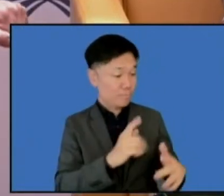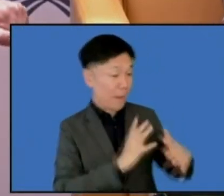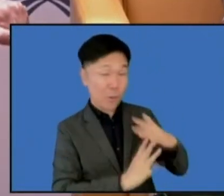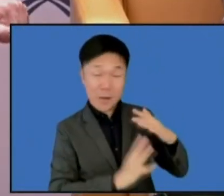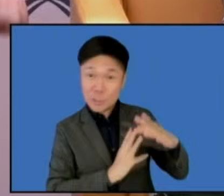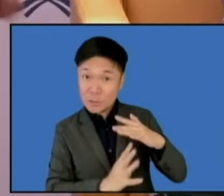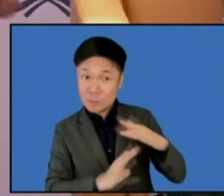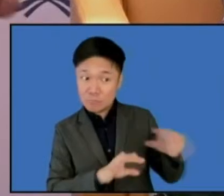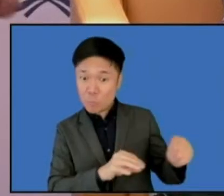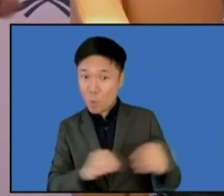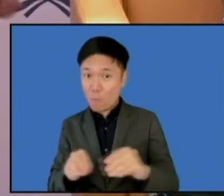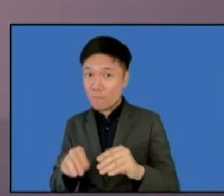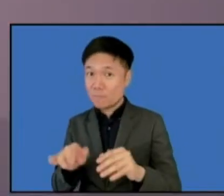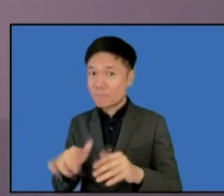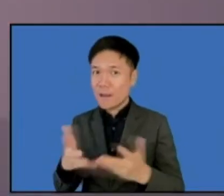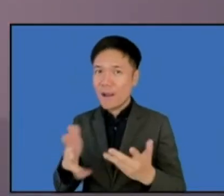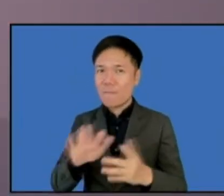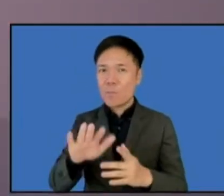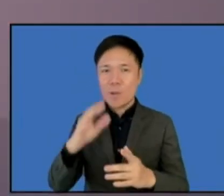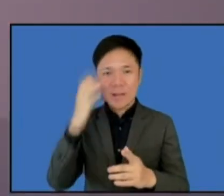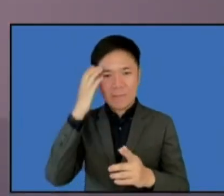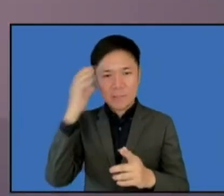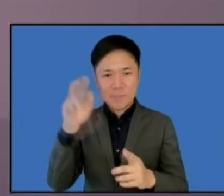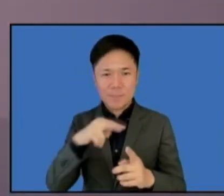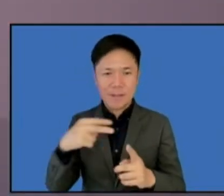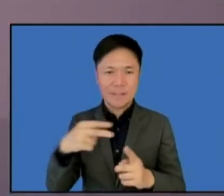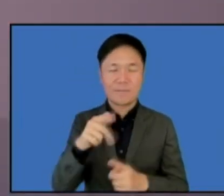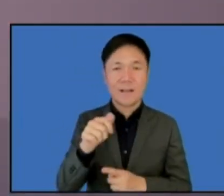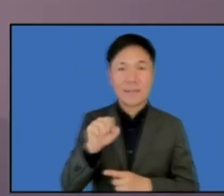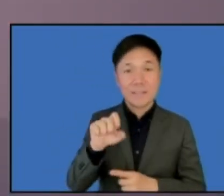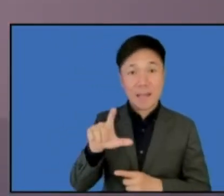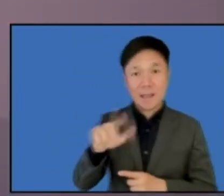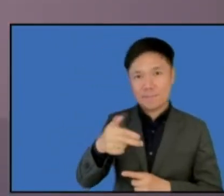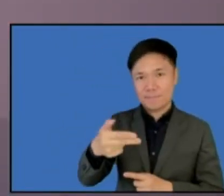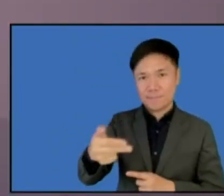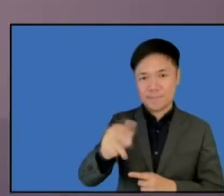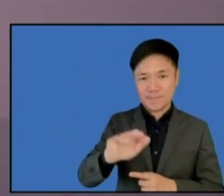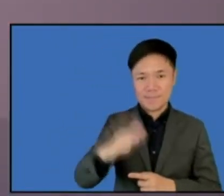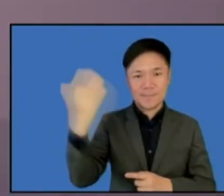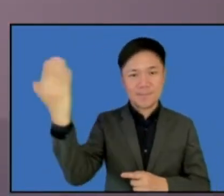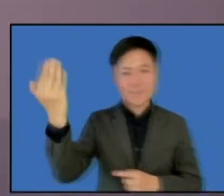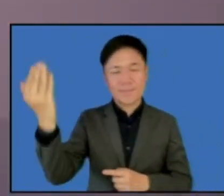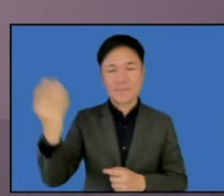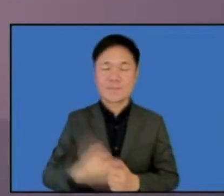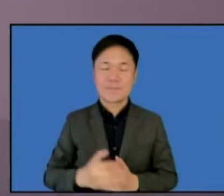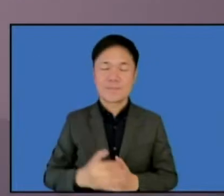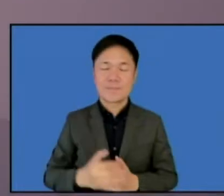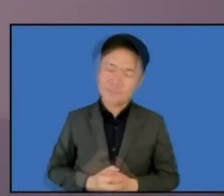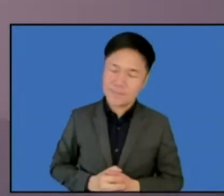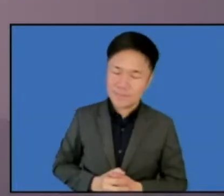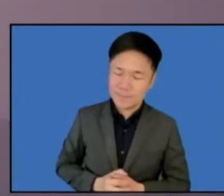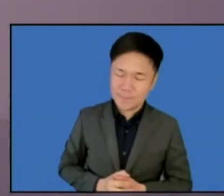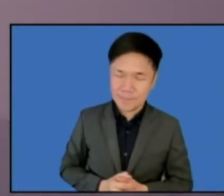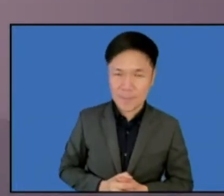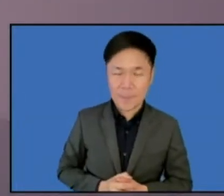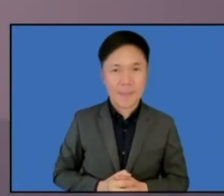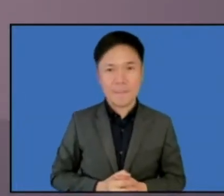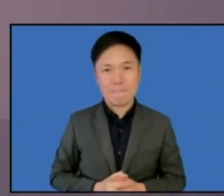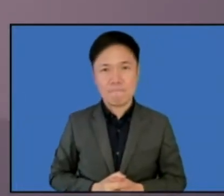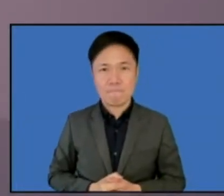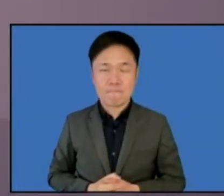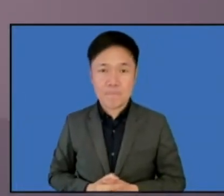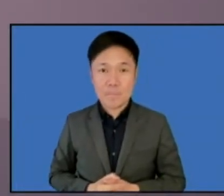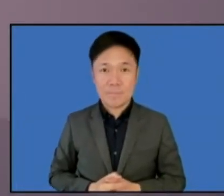Ms. Dunganeva. Thank you so much. Excellencies, distinguished delegates and colleagues, I will